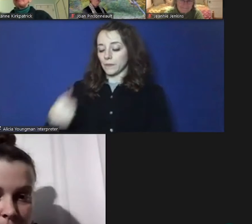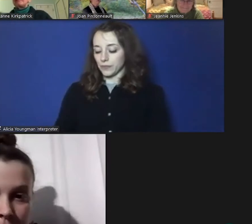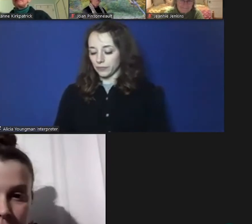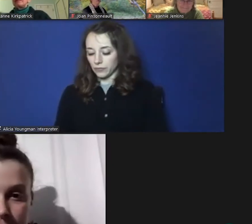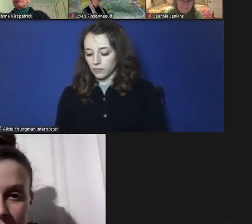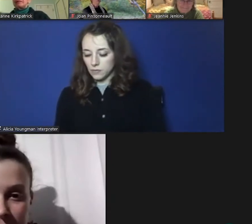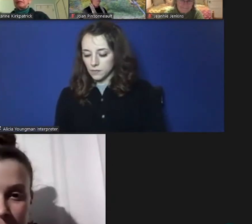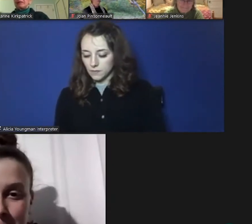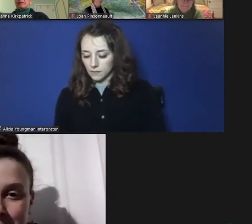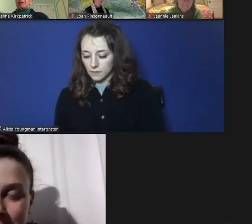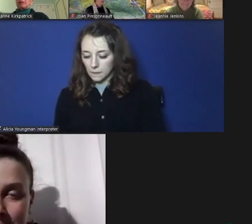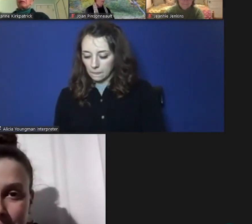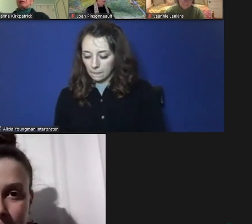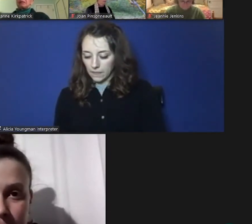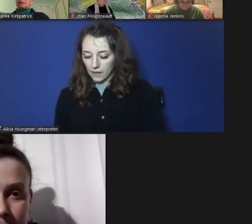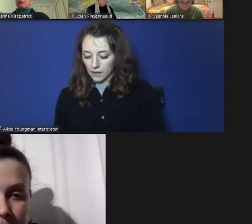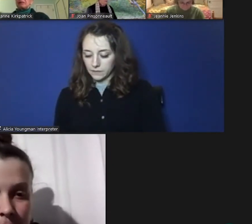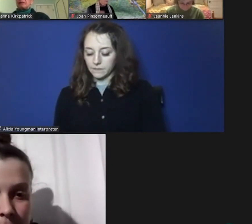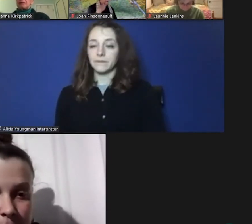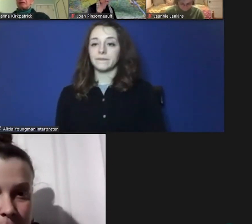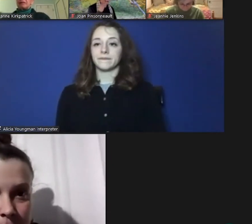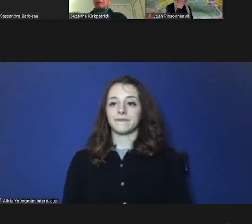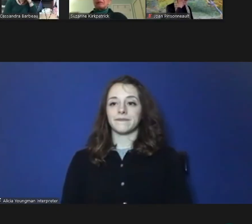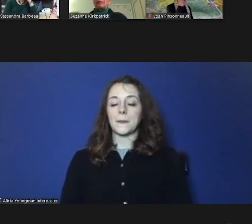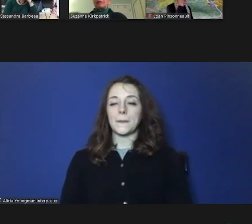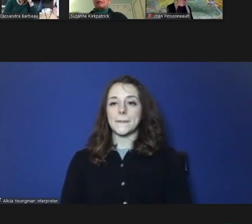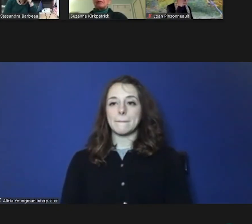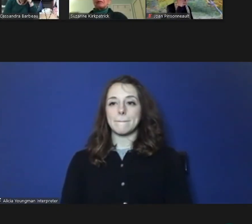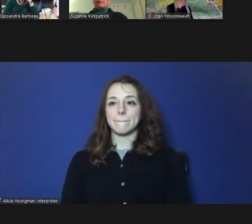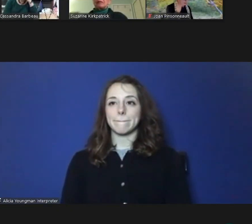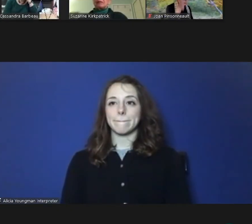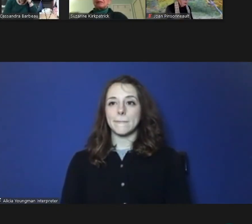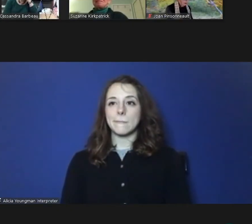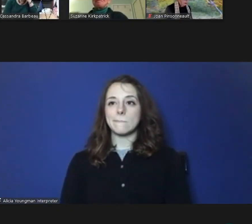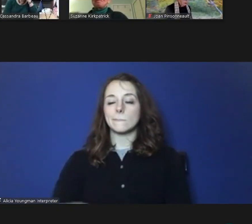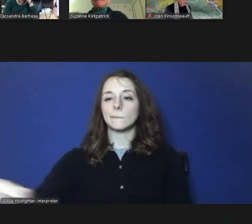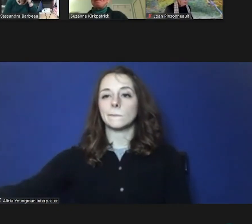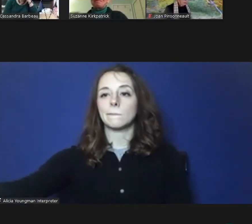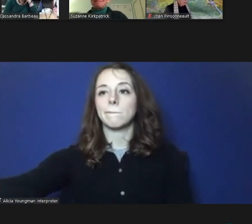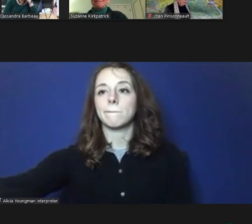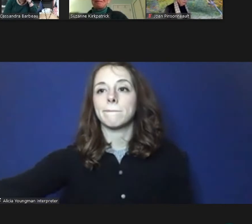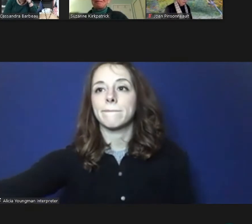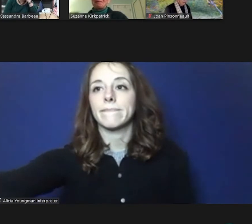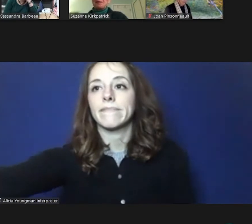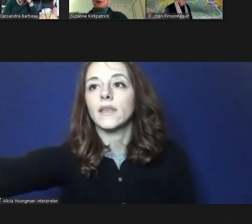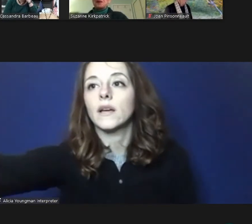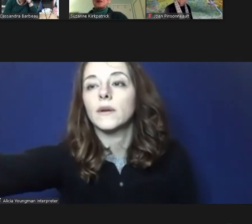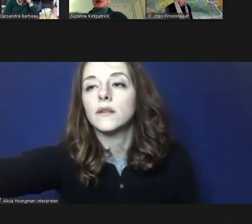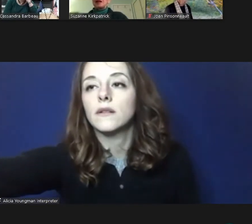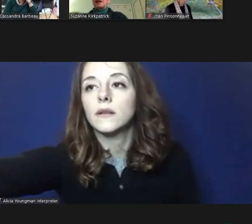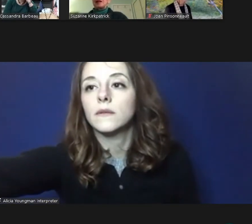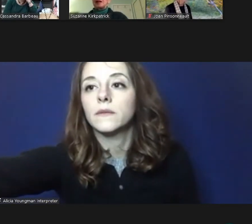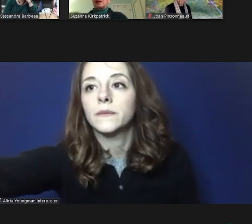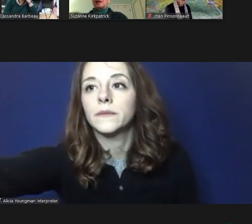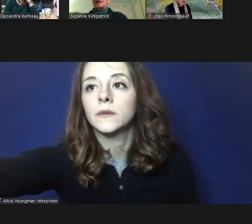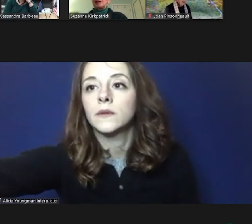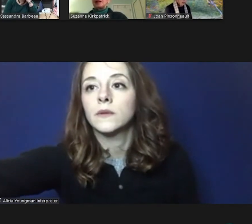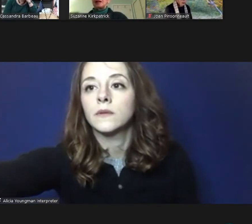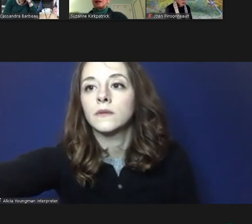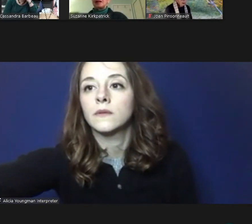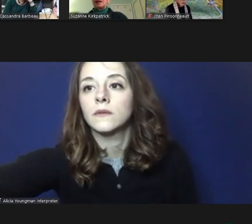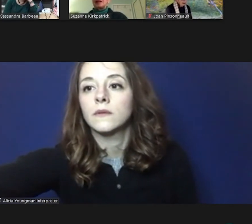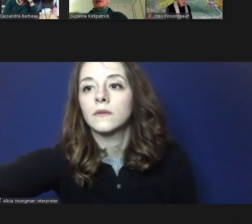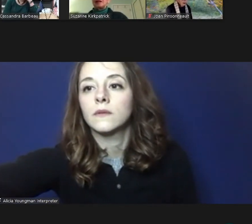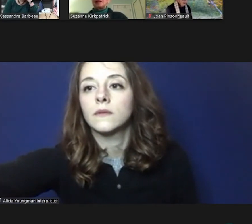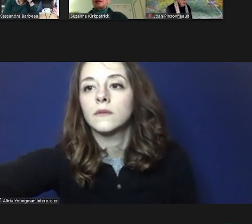Thank you, Jenna. Next, we have our flag lady from earlier tonight, Suzanne Kirkpatrick, to speak on behalf